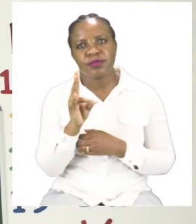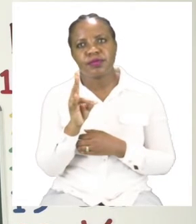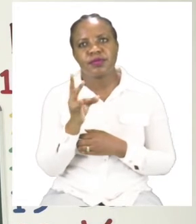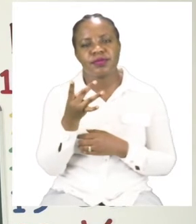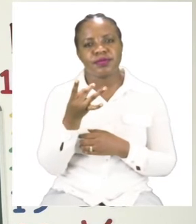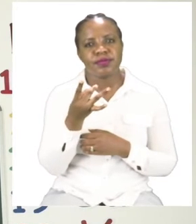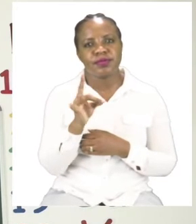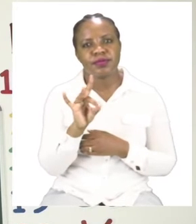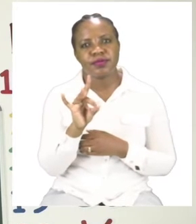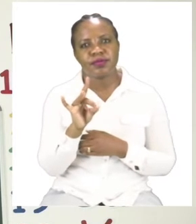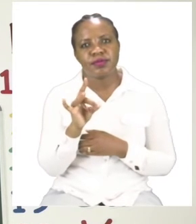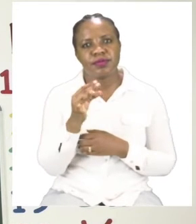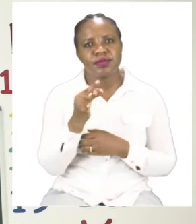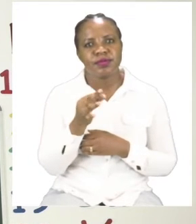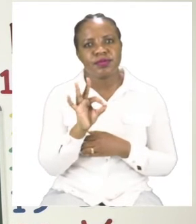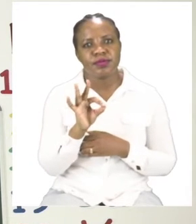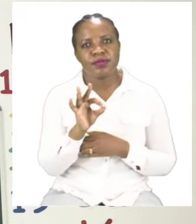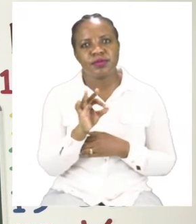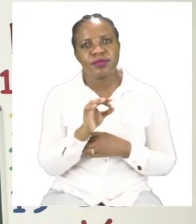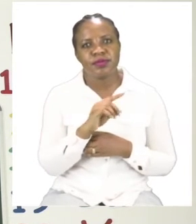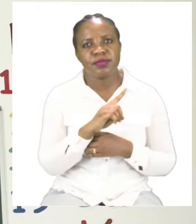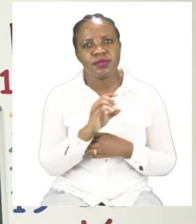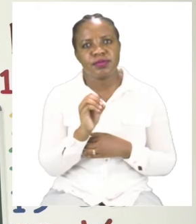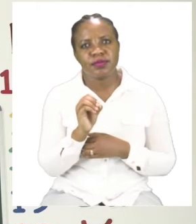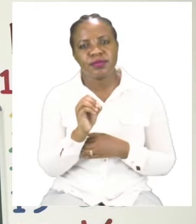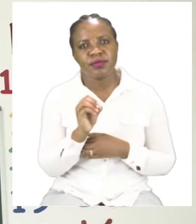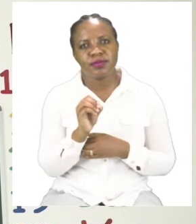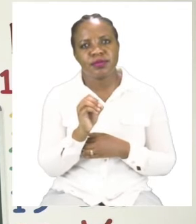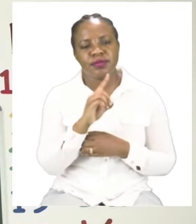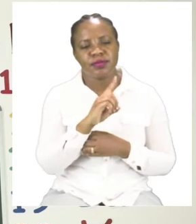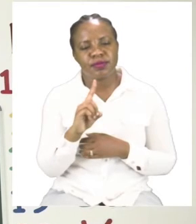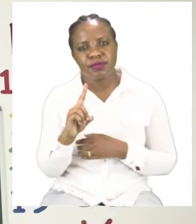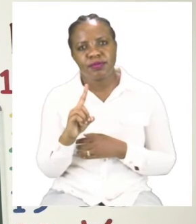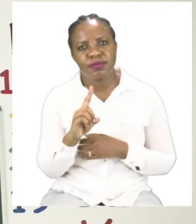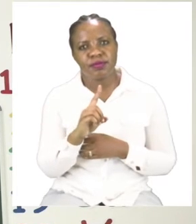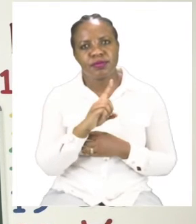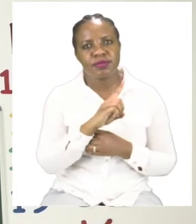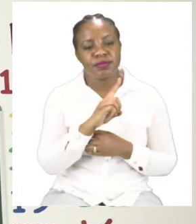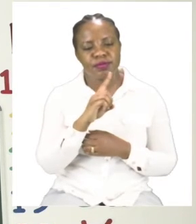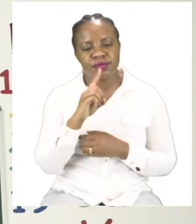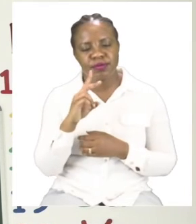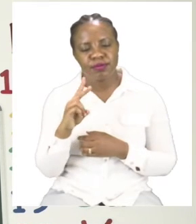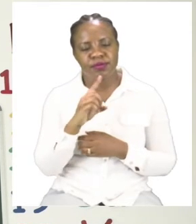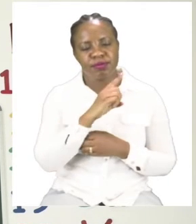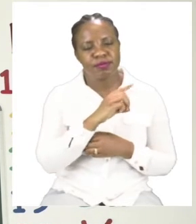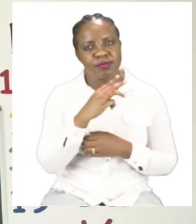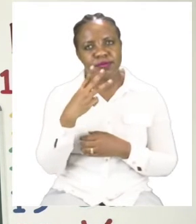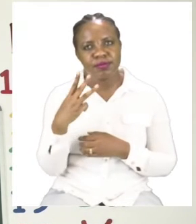7, 8, 9, 10, 11, 12,